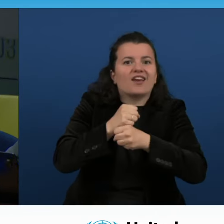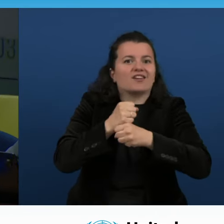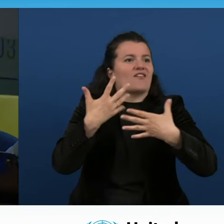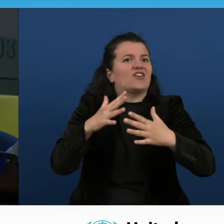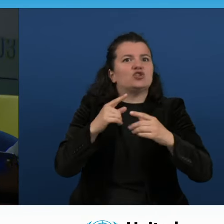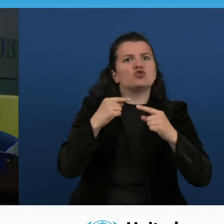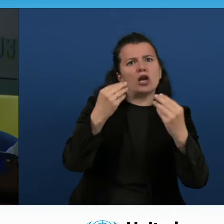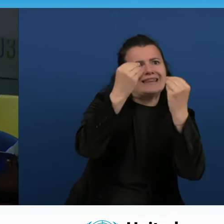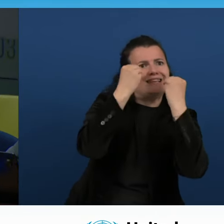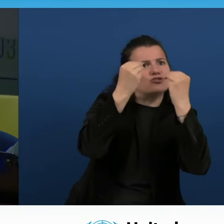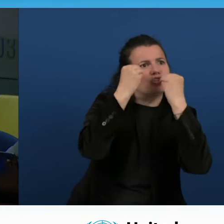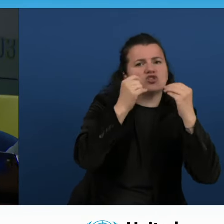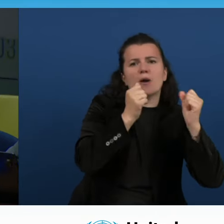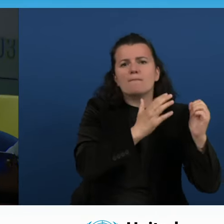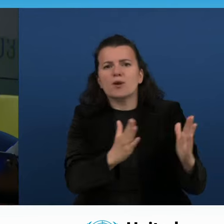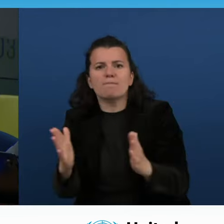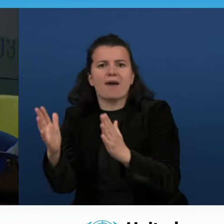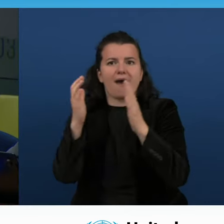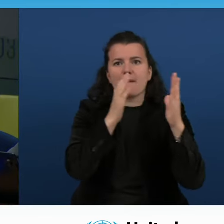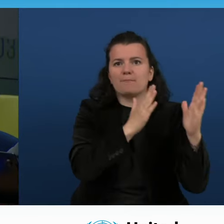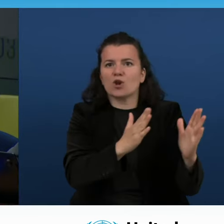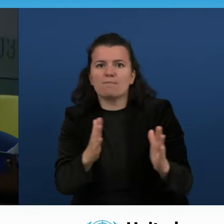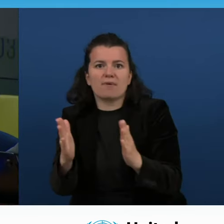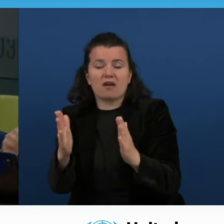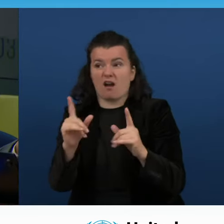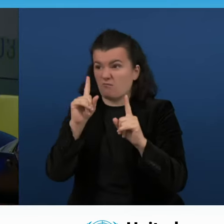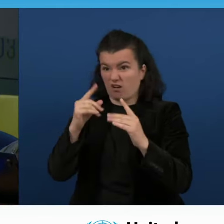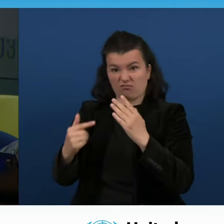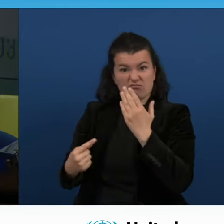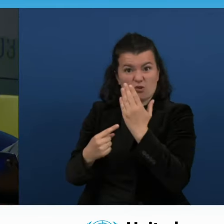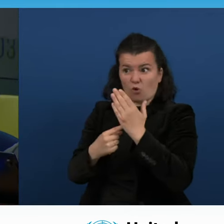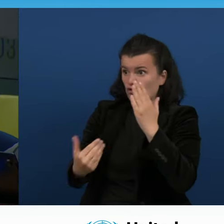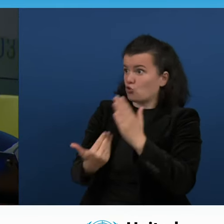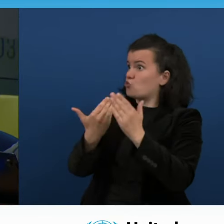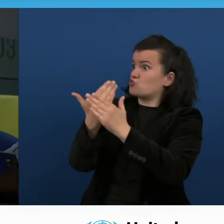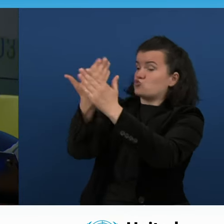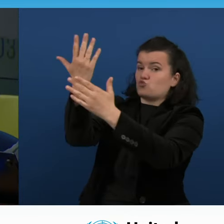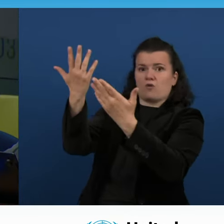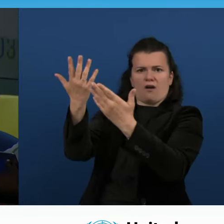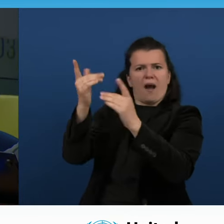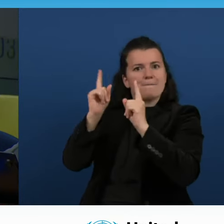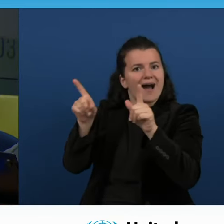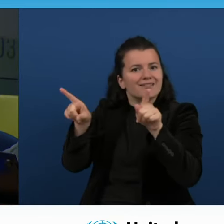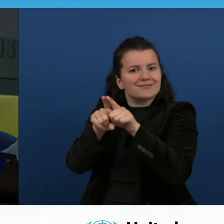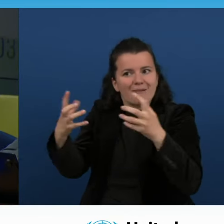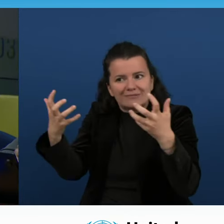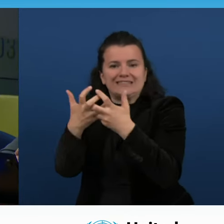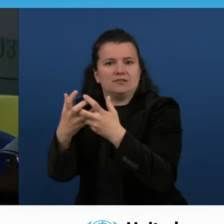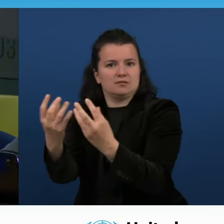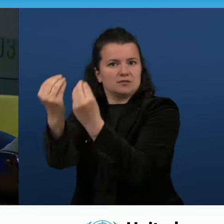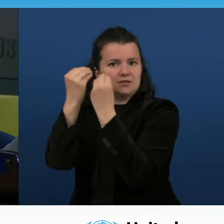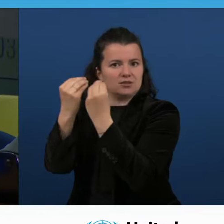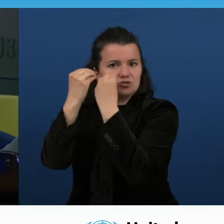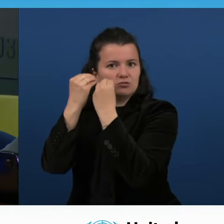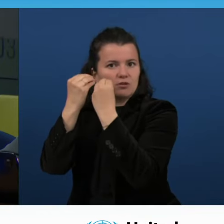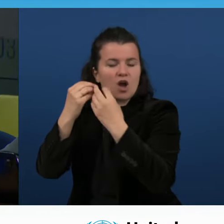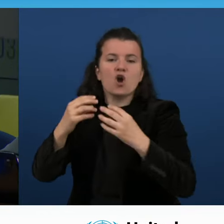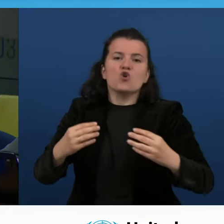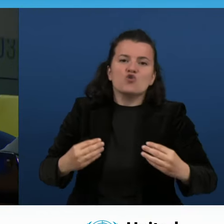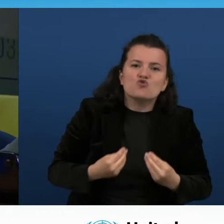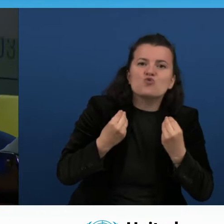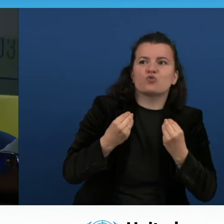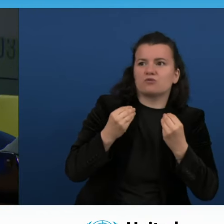dreams of technology. Today, as a learning compass of 2030 pointed out, we have to prepare the young people to tackle